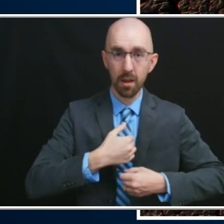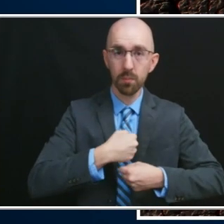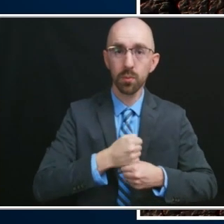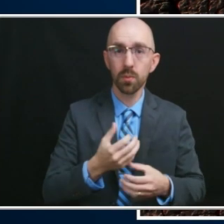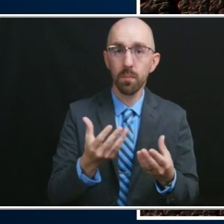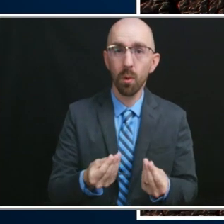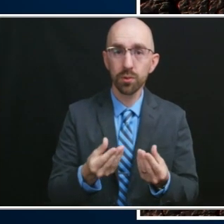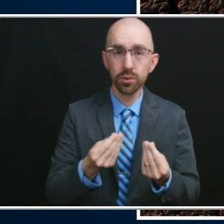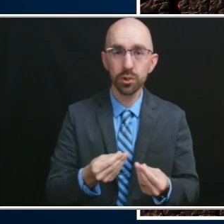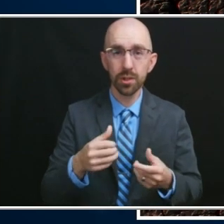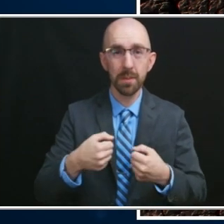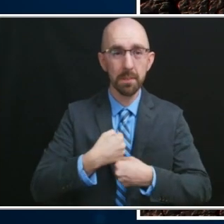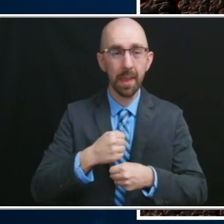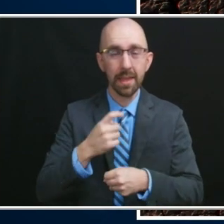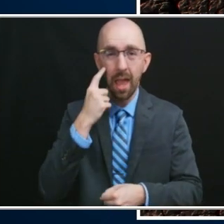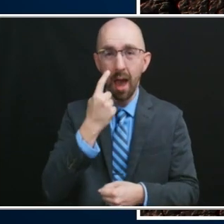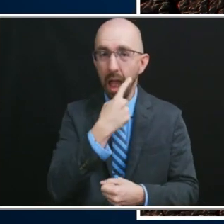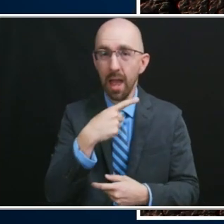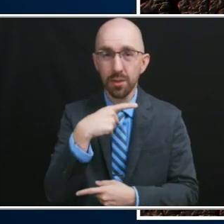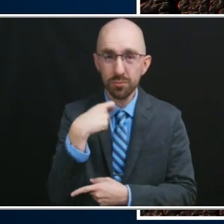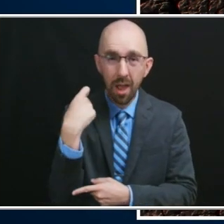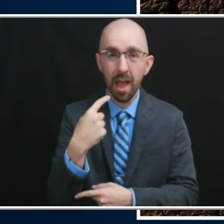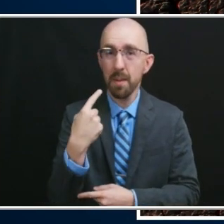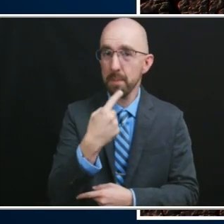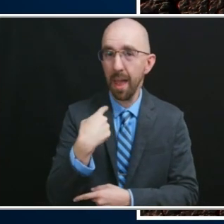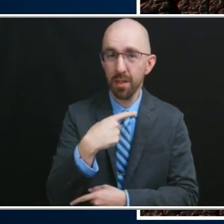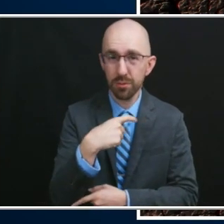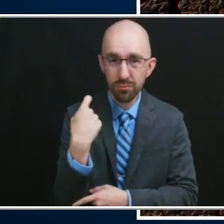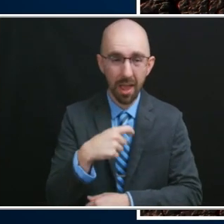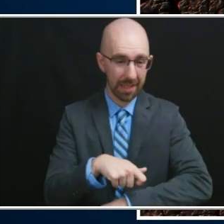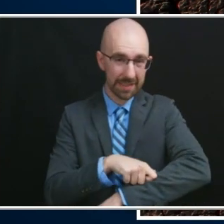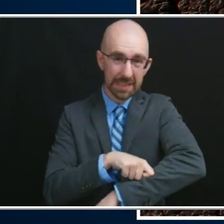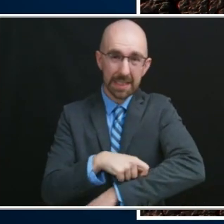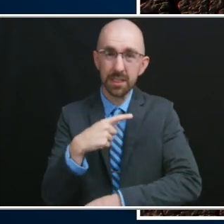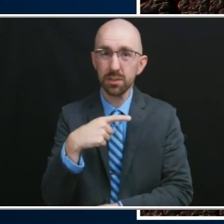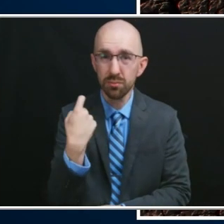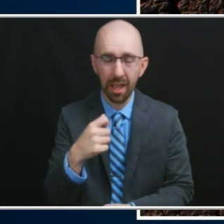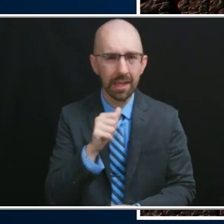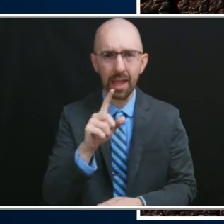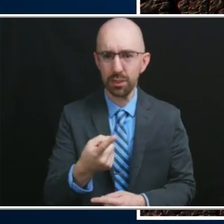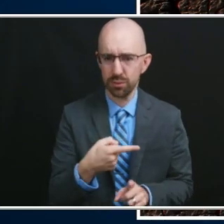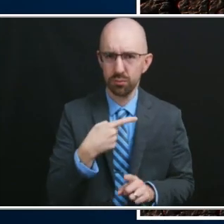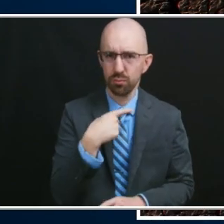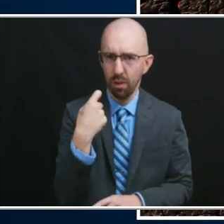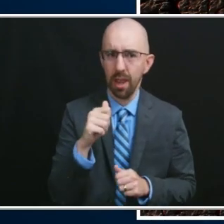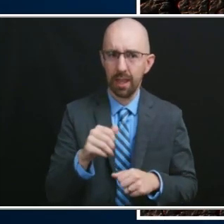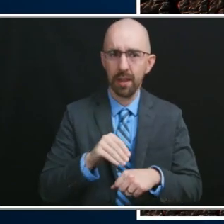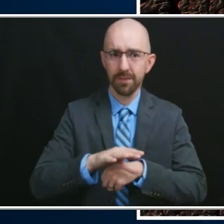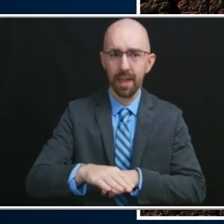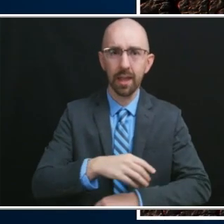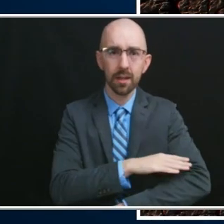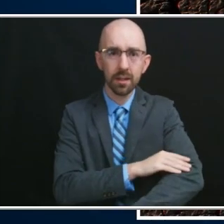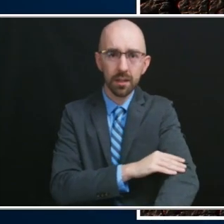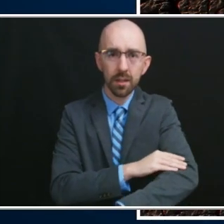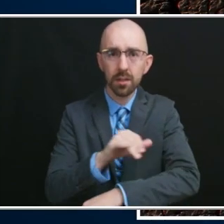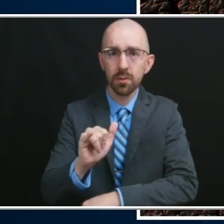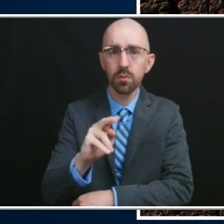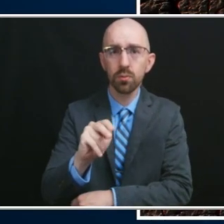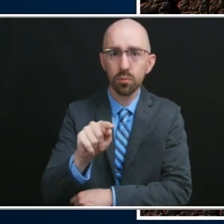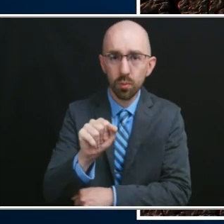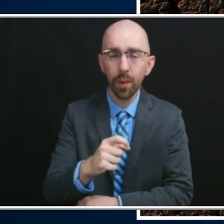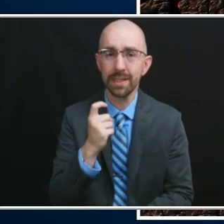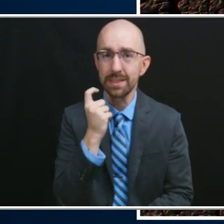eyes, dry mouth, and dry skin. But it's not just about dryness. It can also affect joints, teeth, energy,